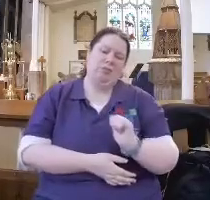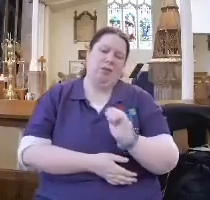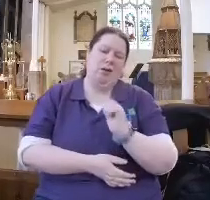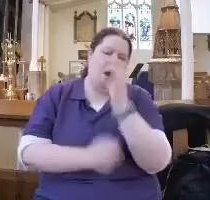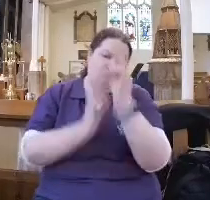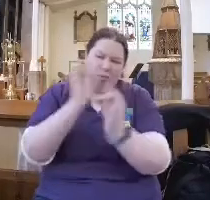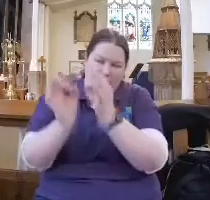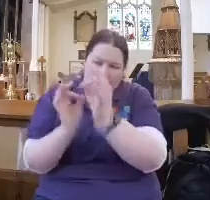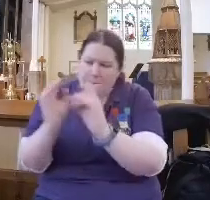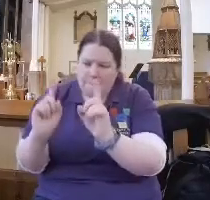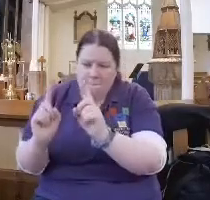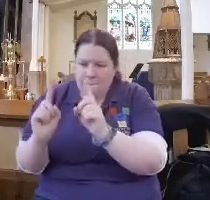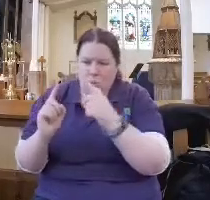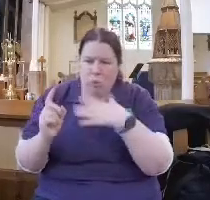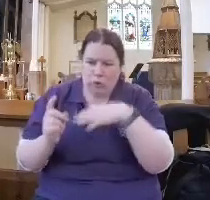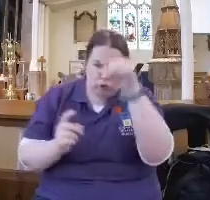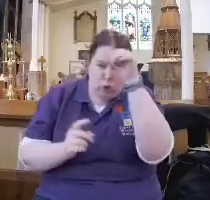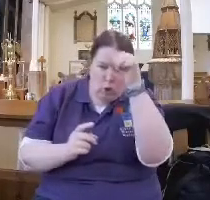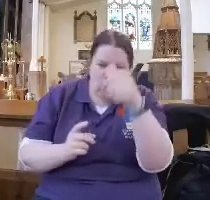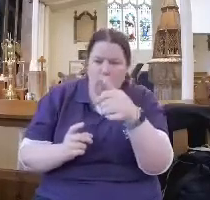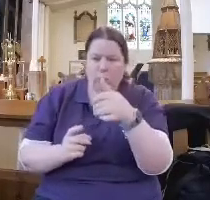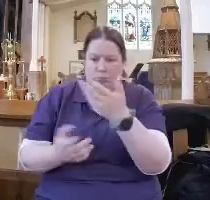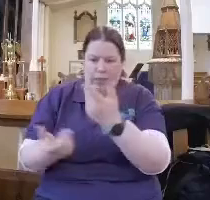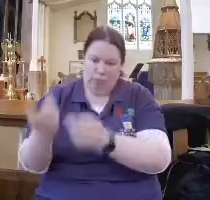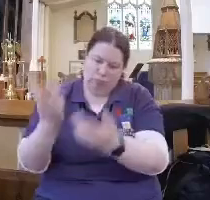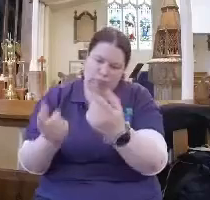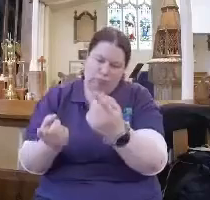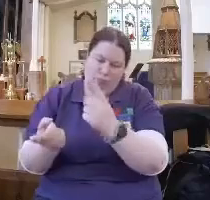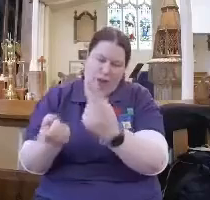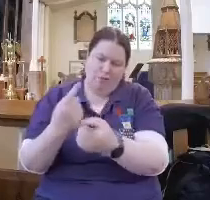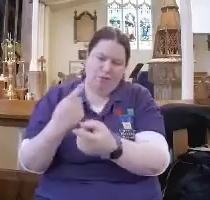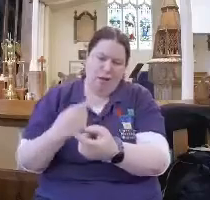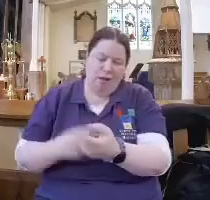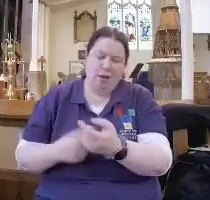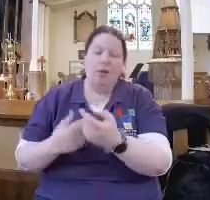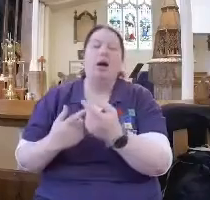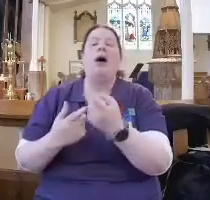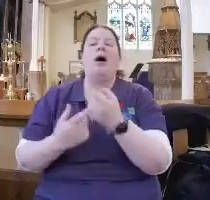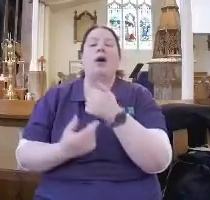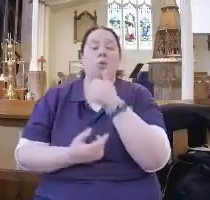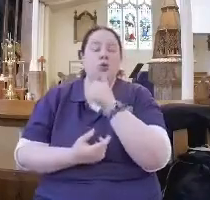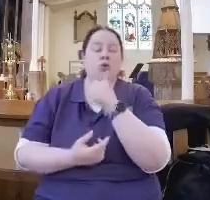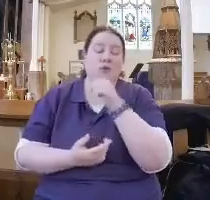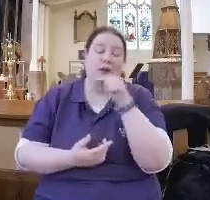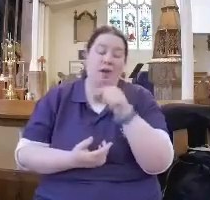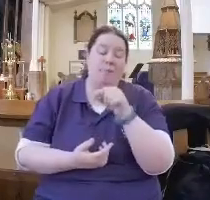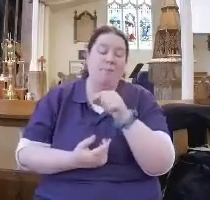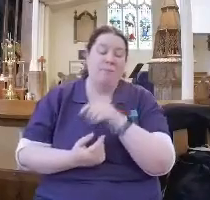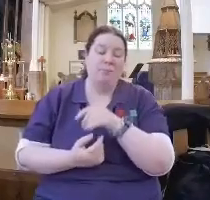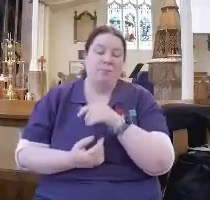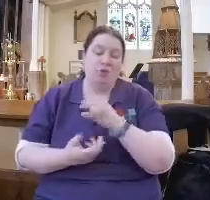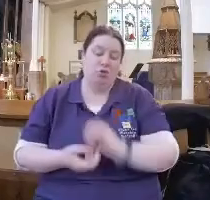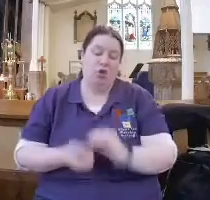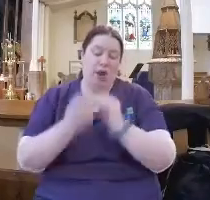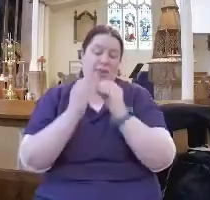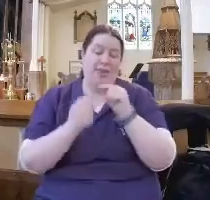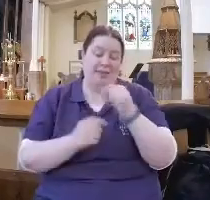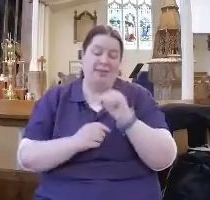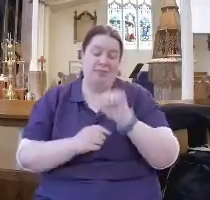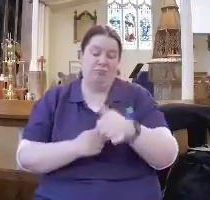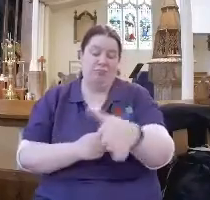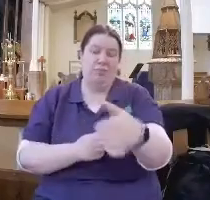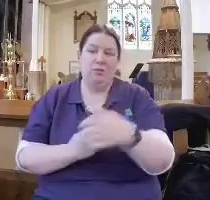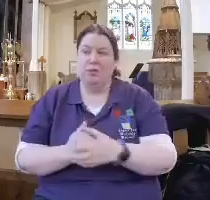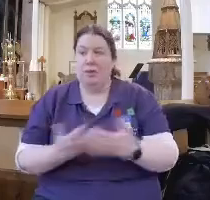And today's one is, how can I establish healthy rhythms in my life? And what they were basically saying was, look, I've got a